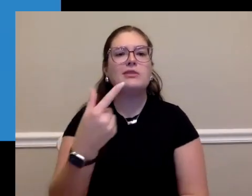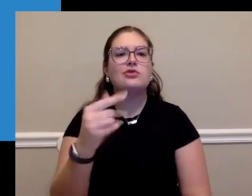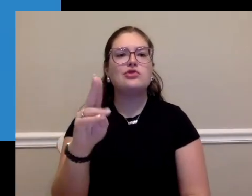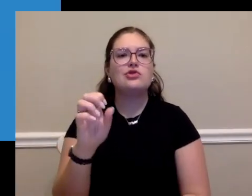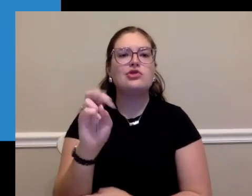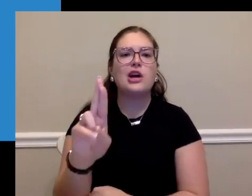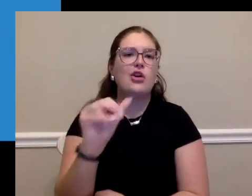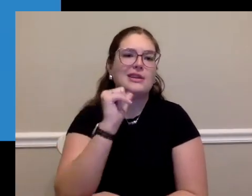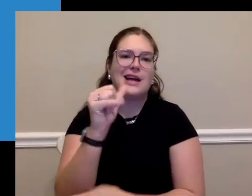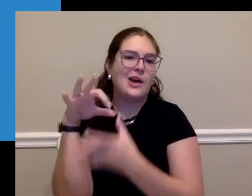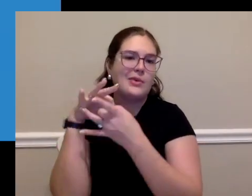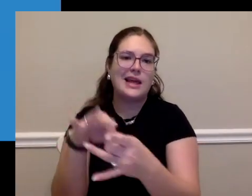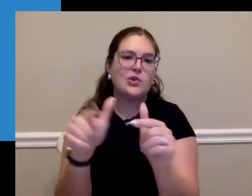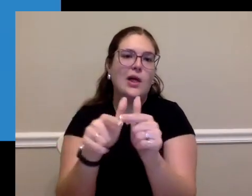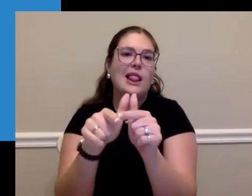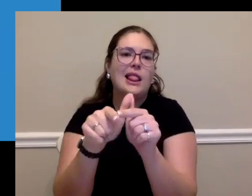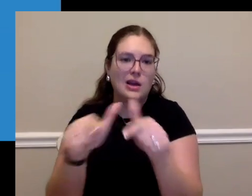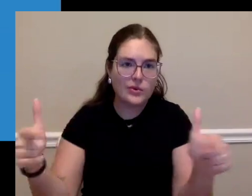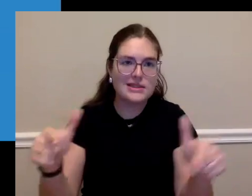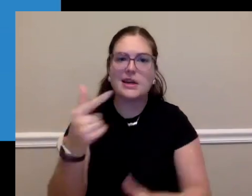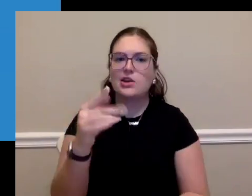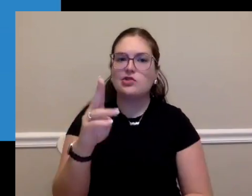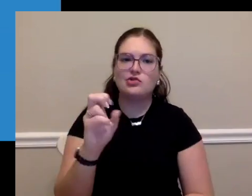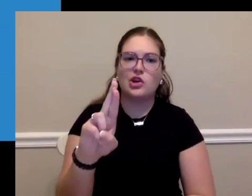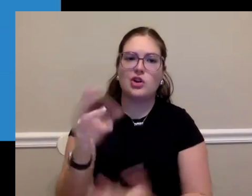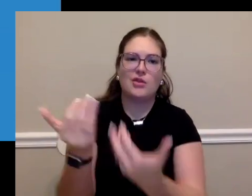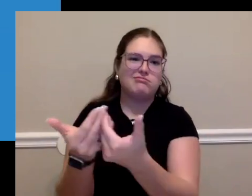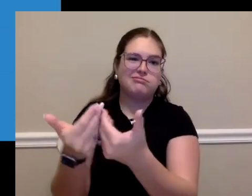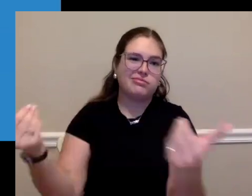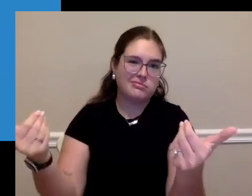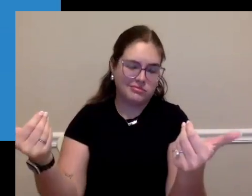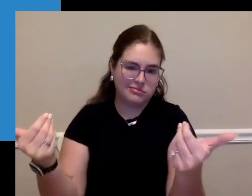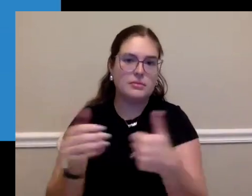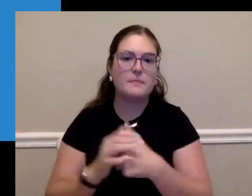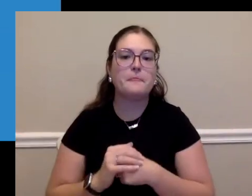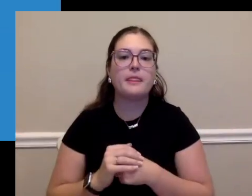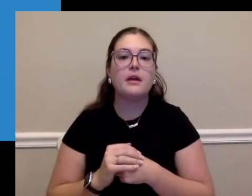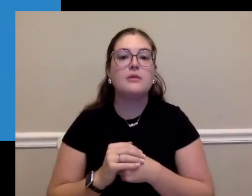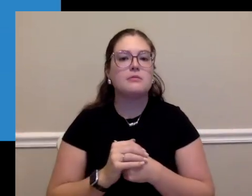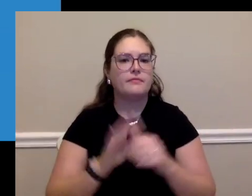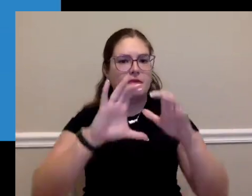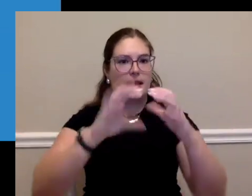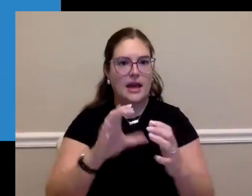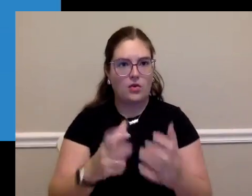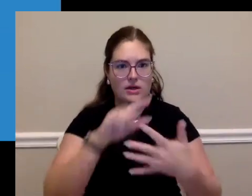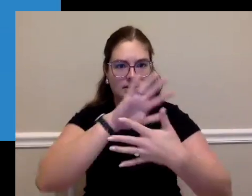equal to linguistic gender. So they could be decoupled. And so the categories that